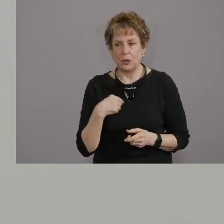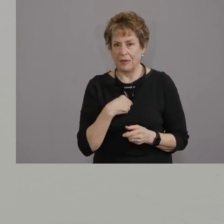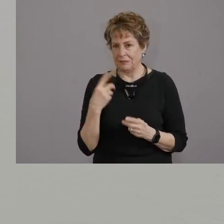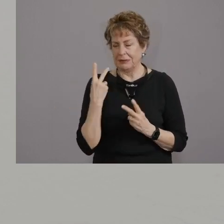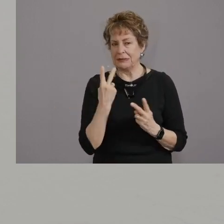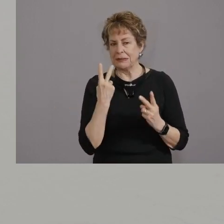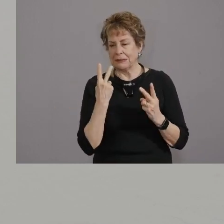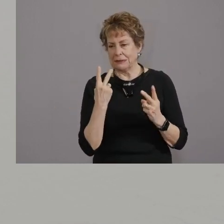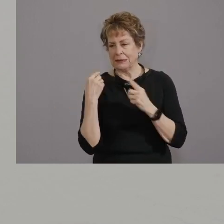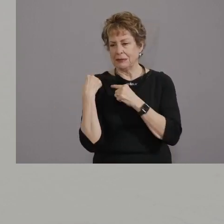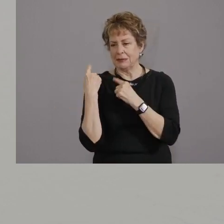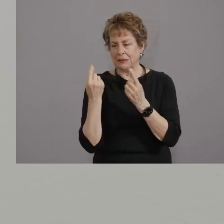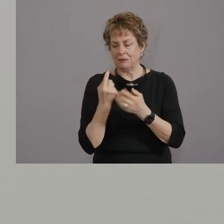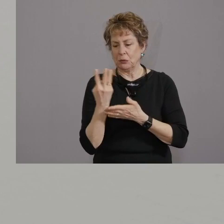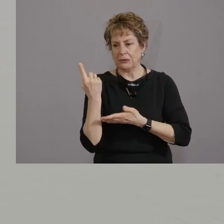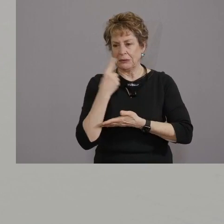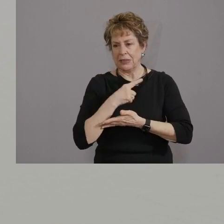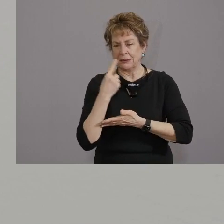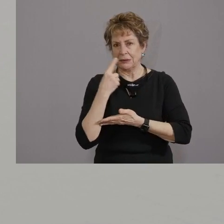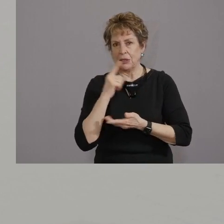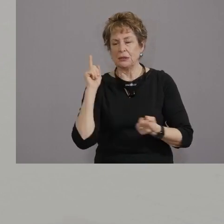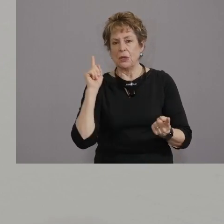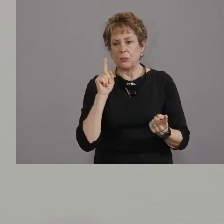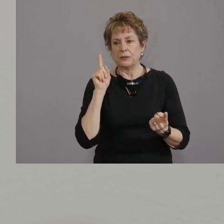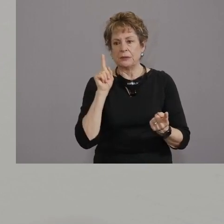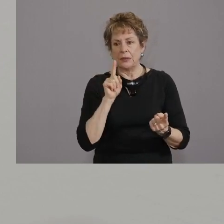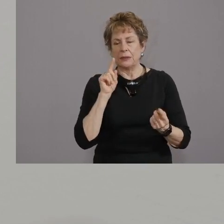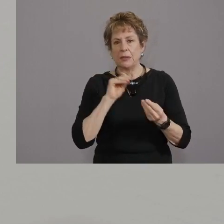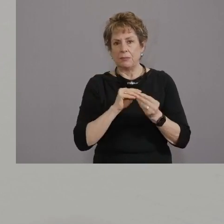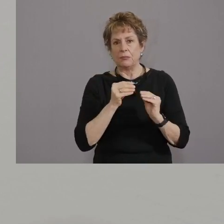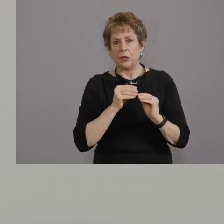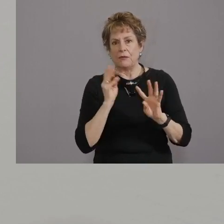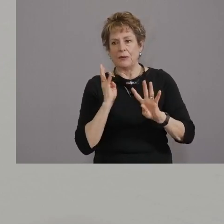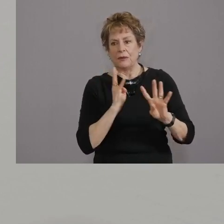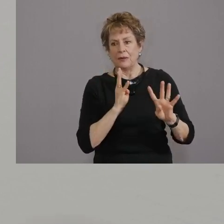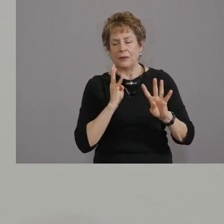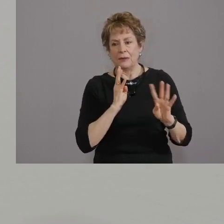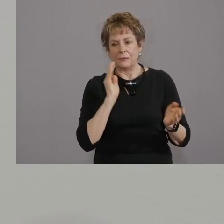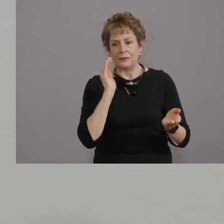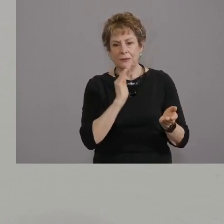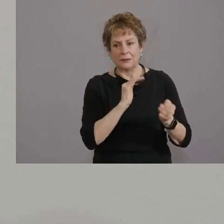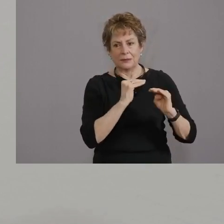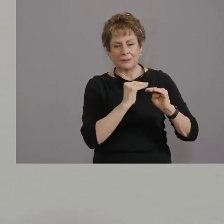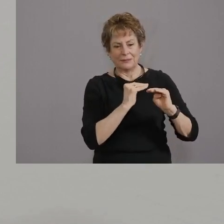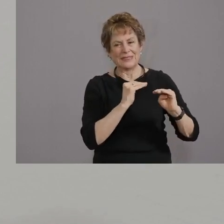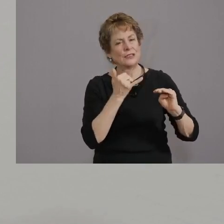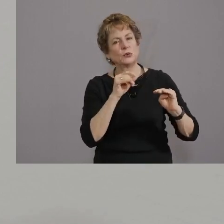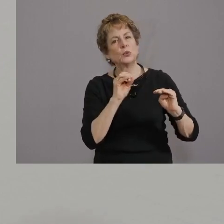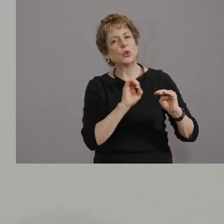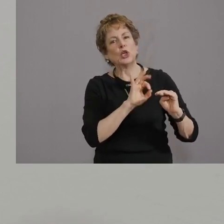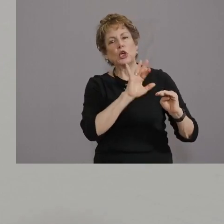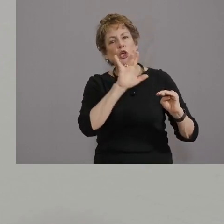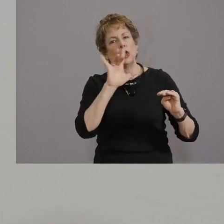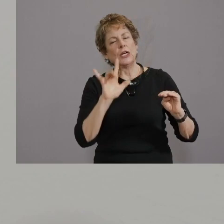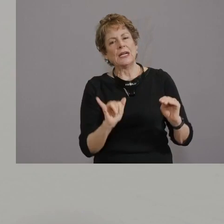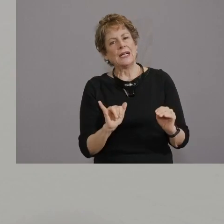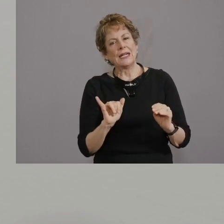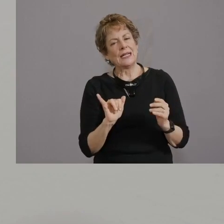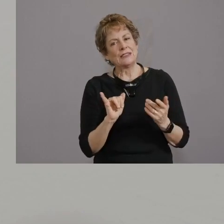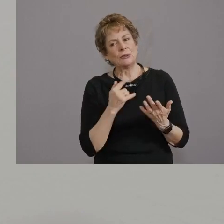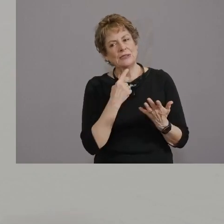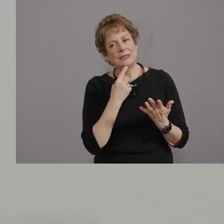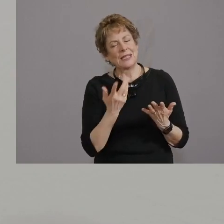know, it's promising, but we think it's a little bit early to consider that